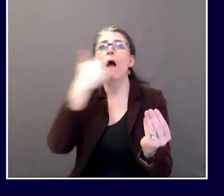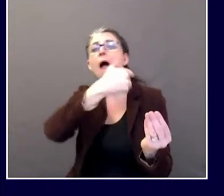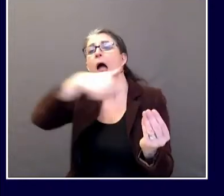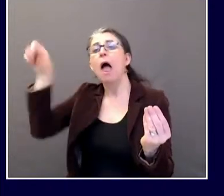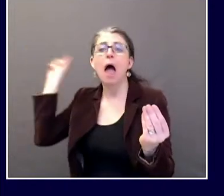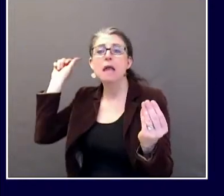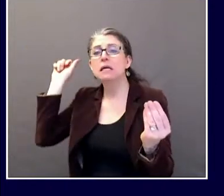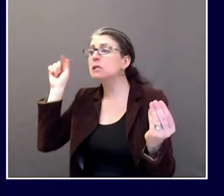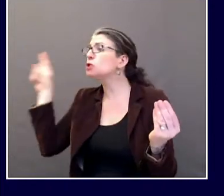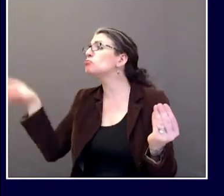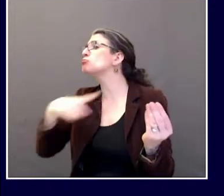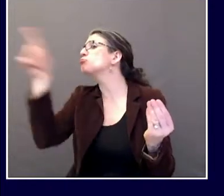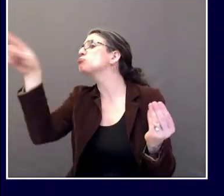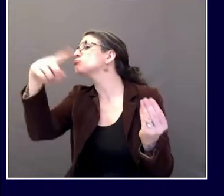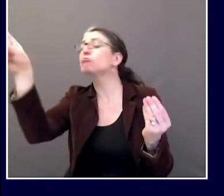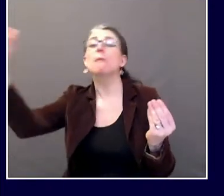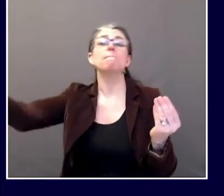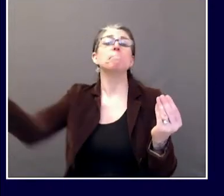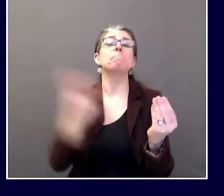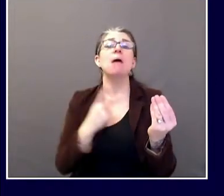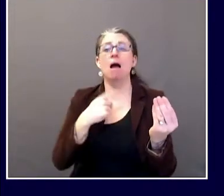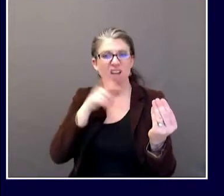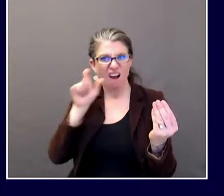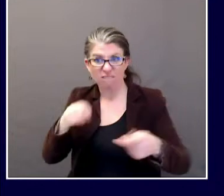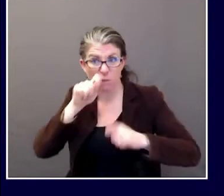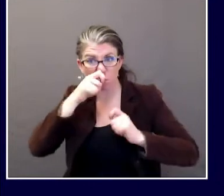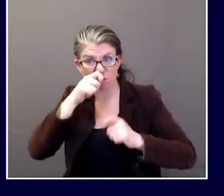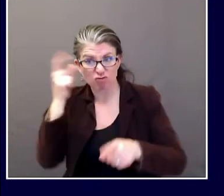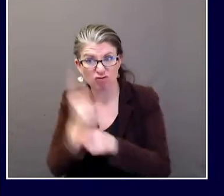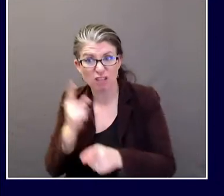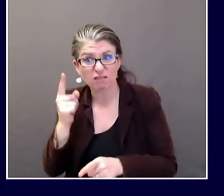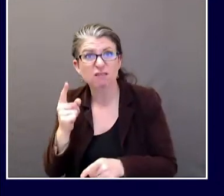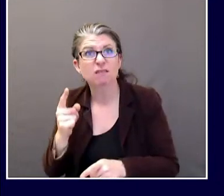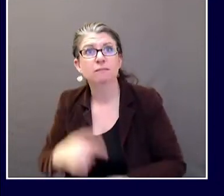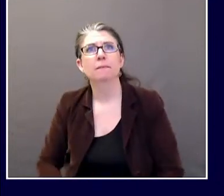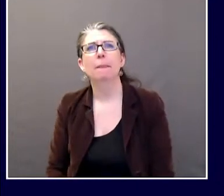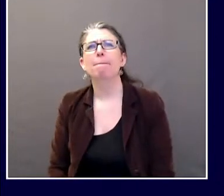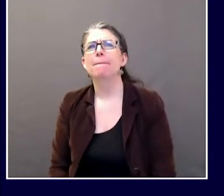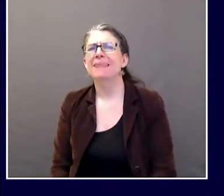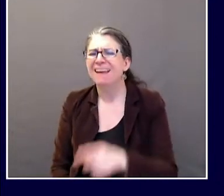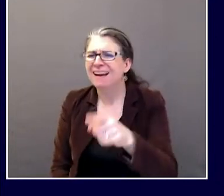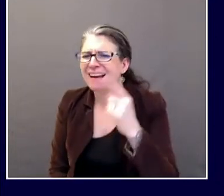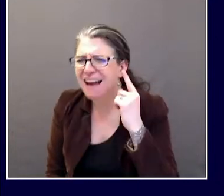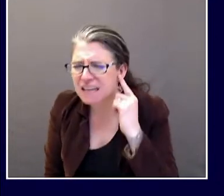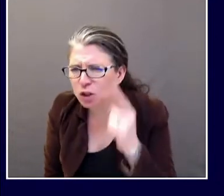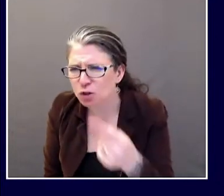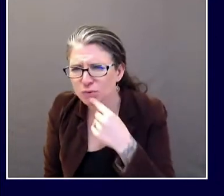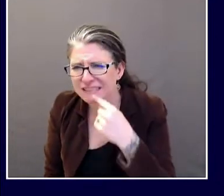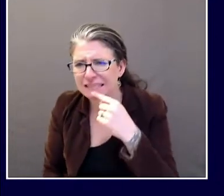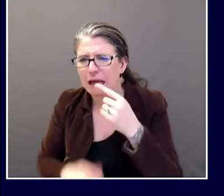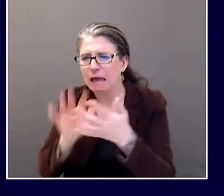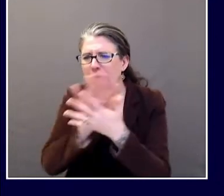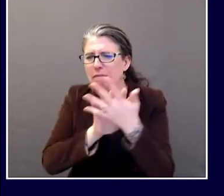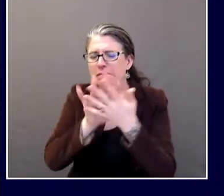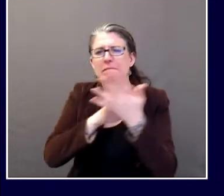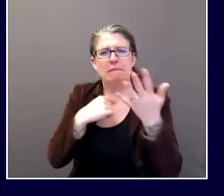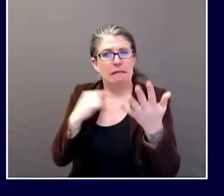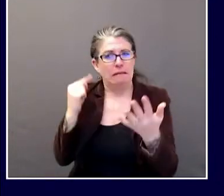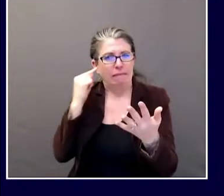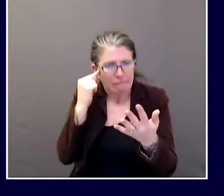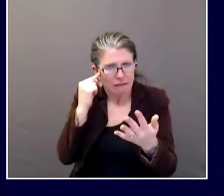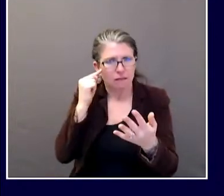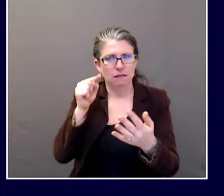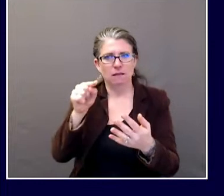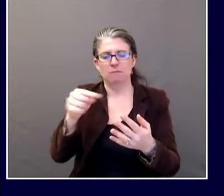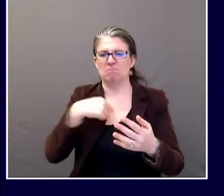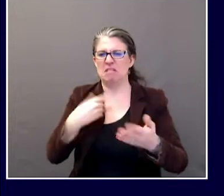future, having been vaccinated could serve as a basis to not have to quarantine or test